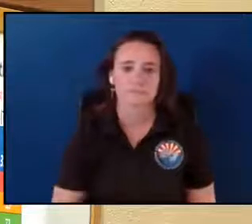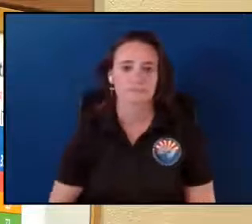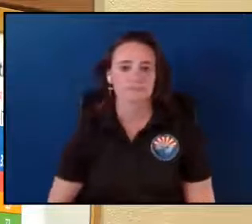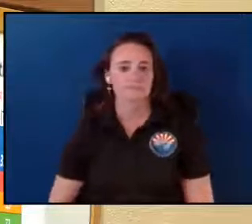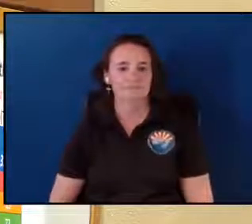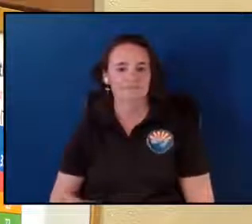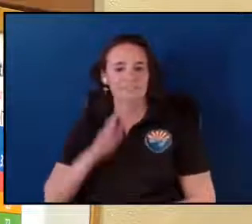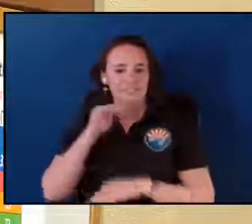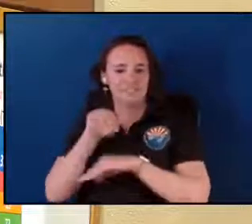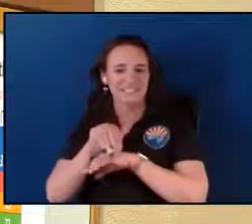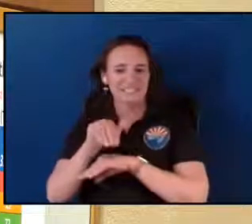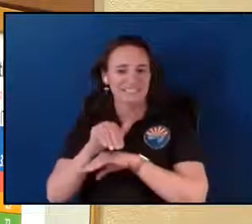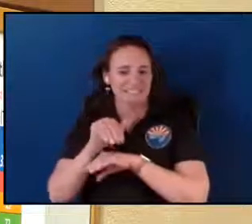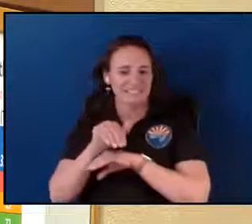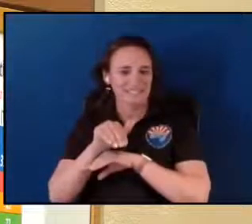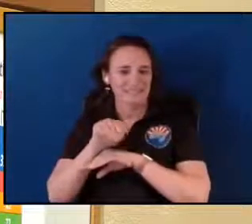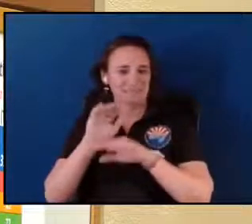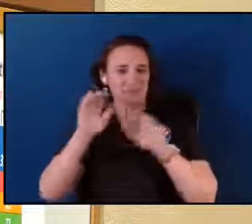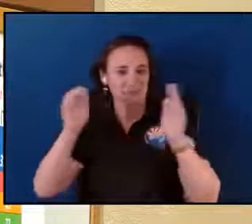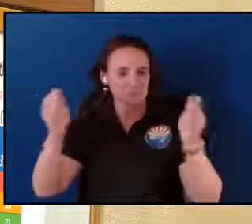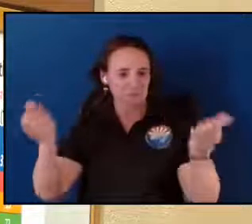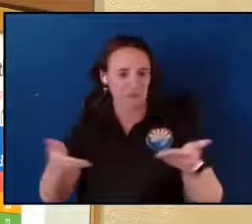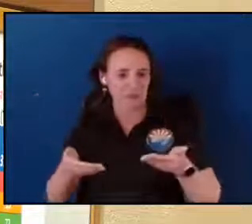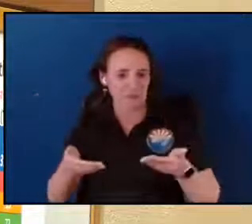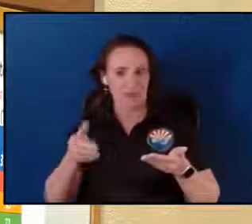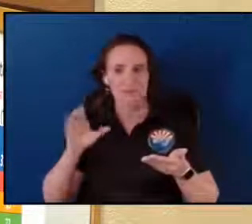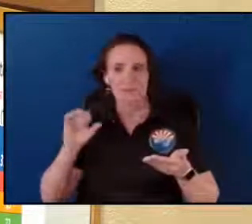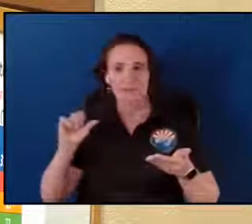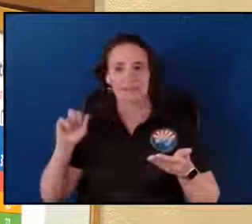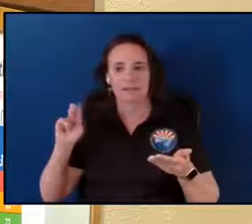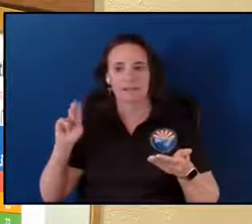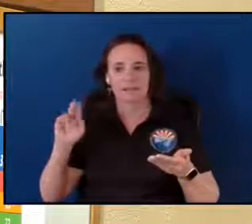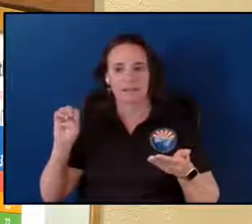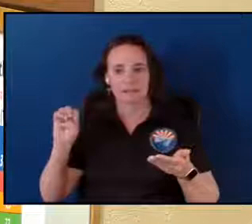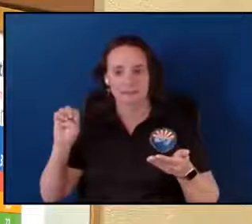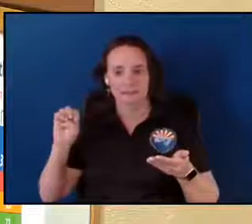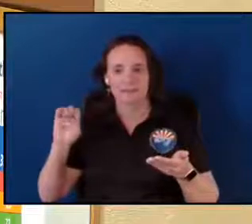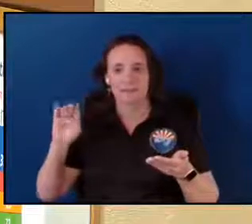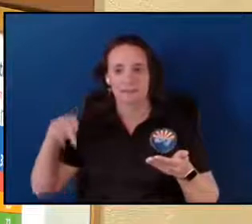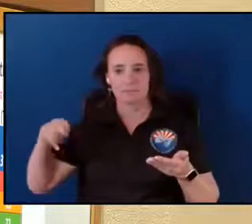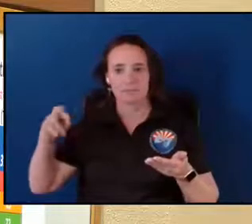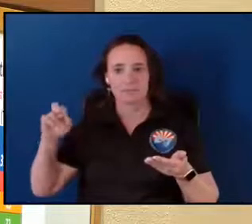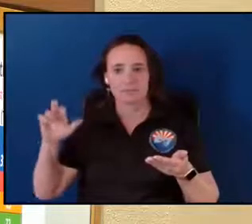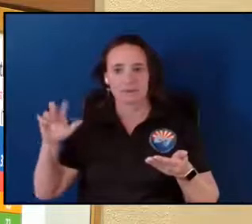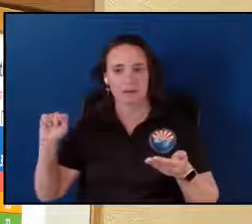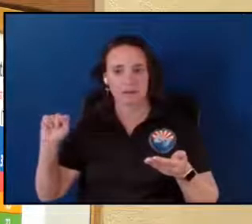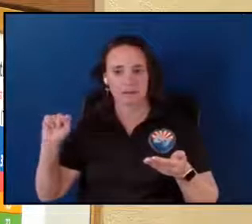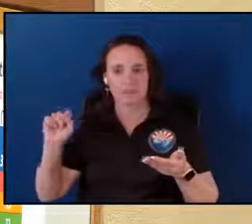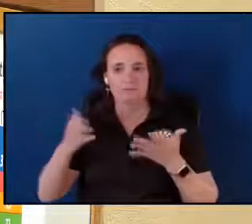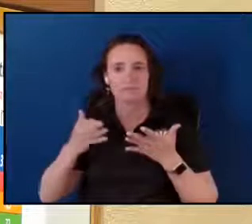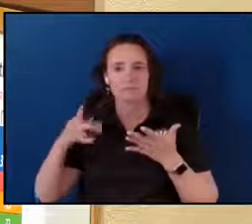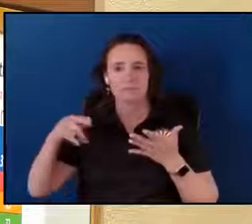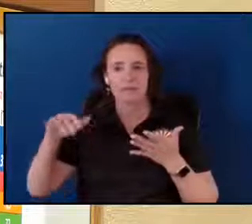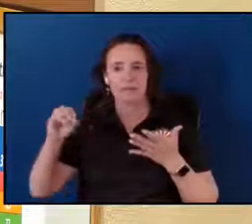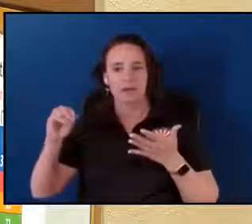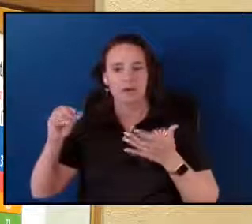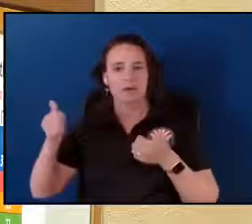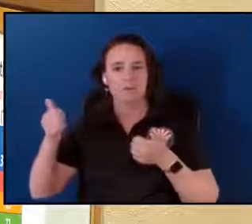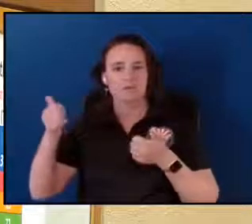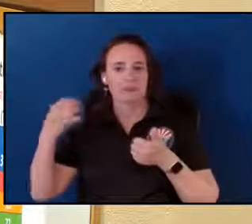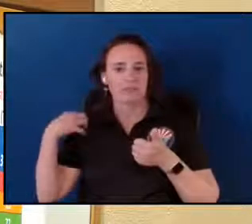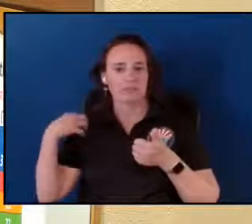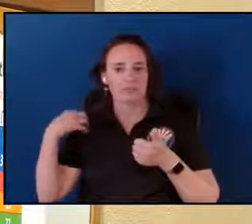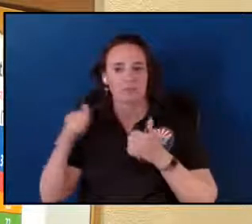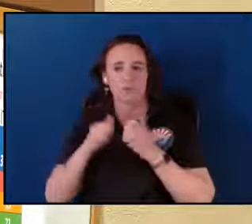Good evening and welcome. My name is Celeste Prescott, Public Information Officer with Southwest Incident Management Team 1. This is